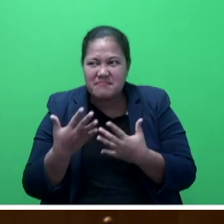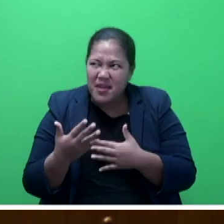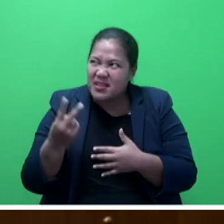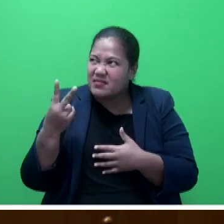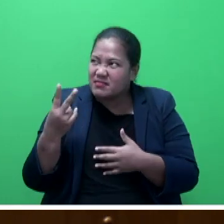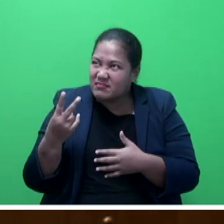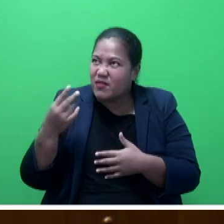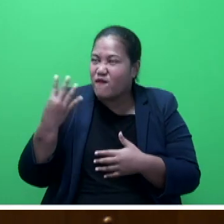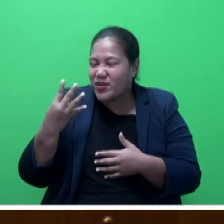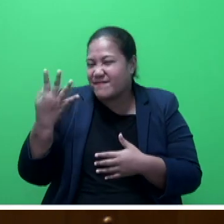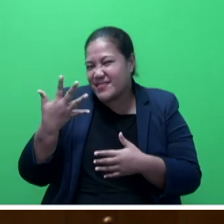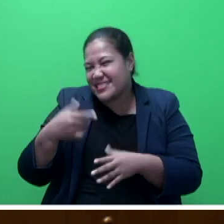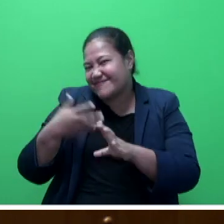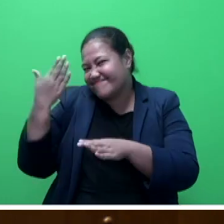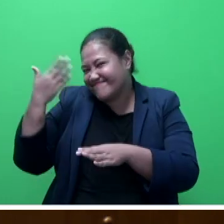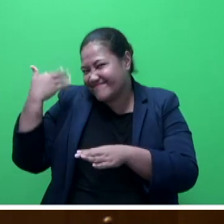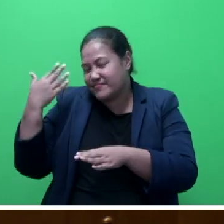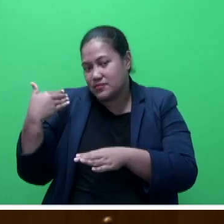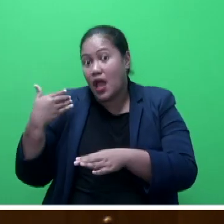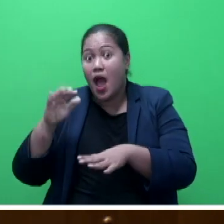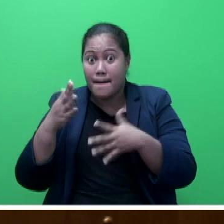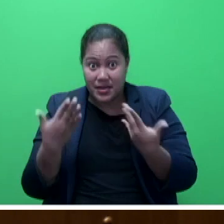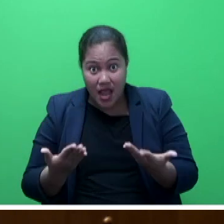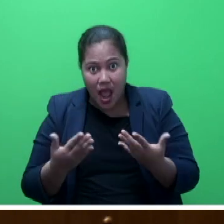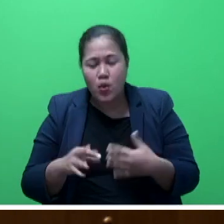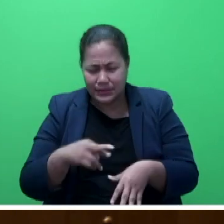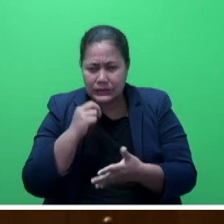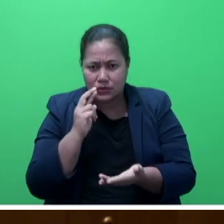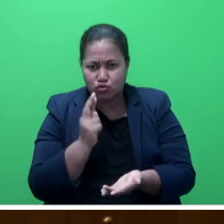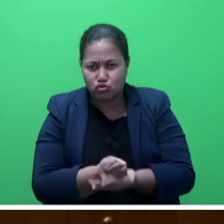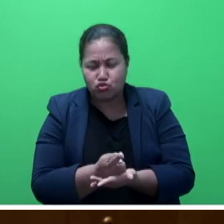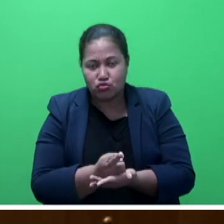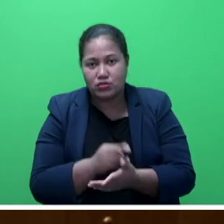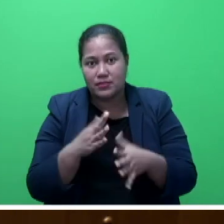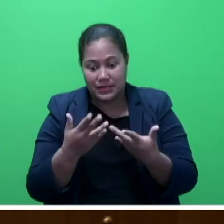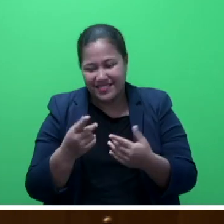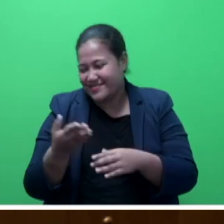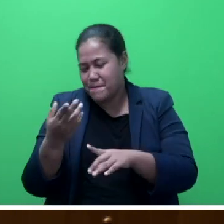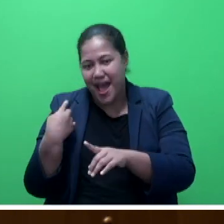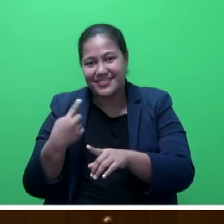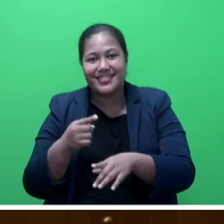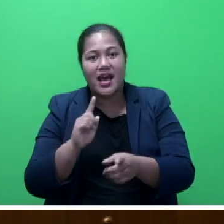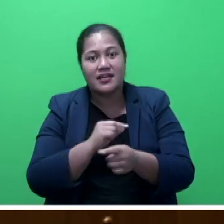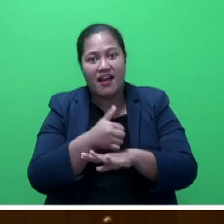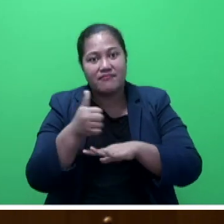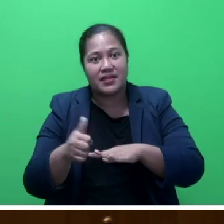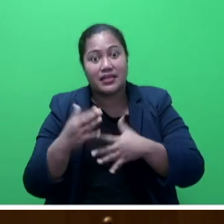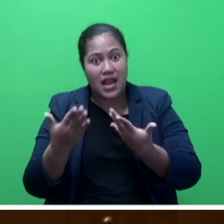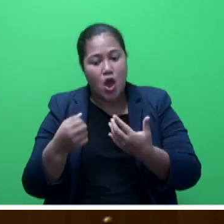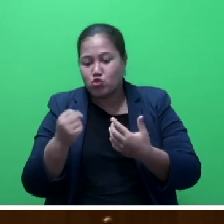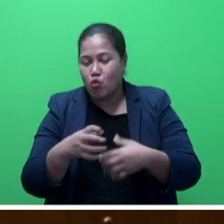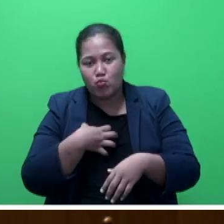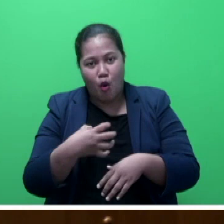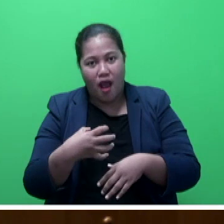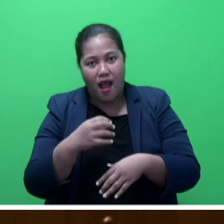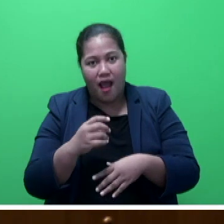ago. It was certainly true under past governments, but we are no longer just a place for a